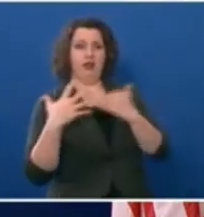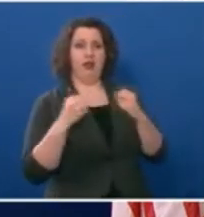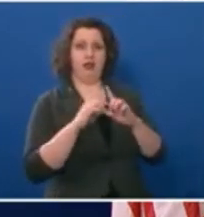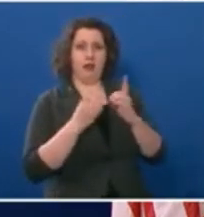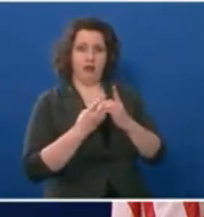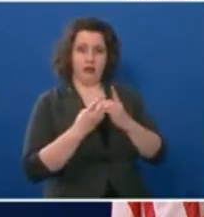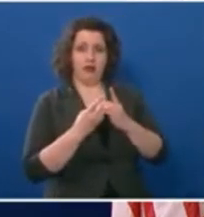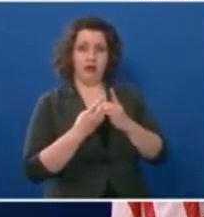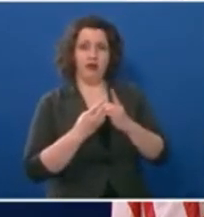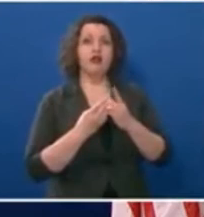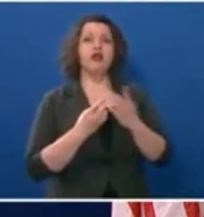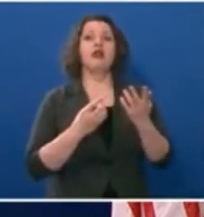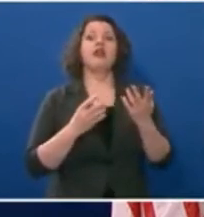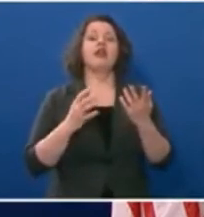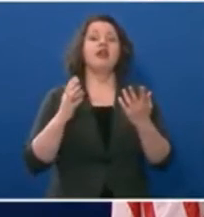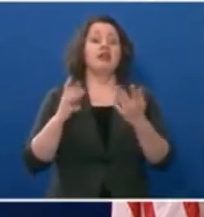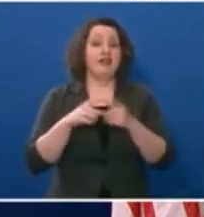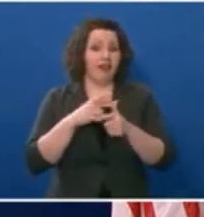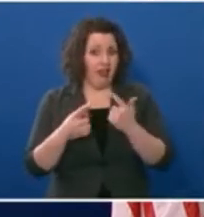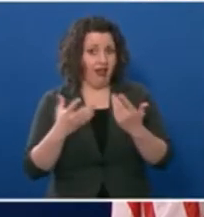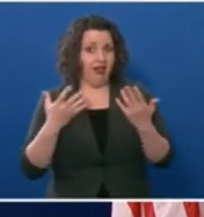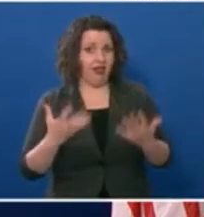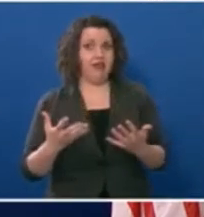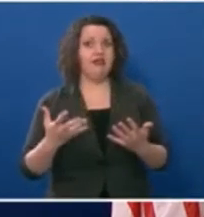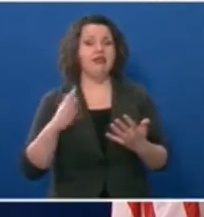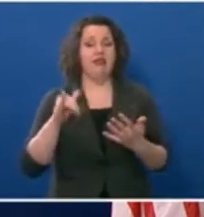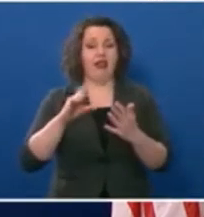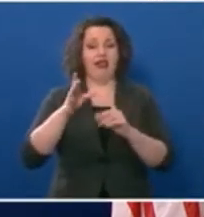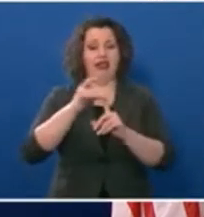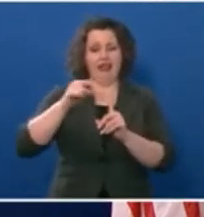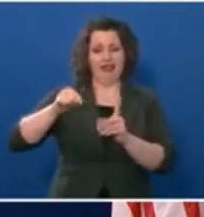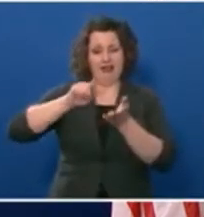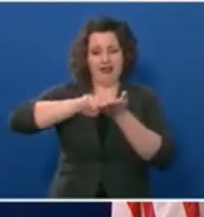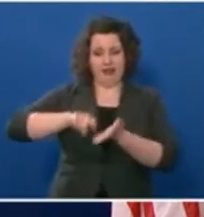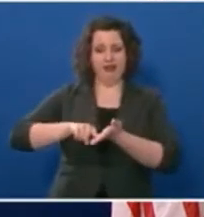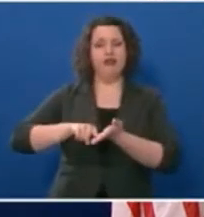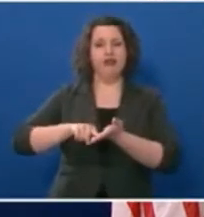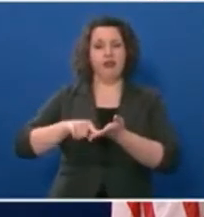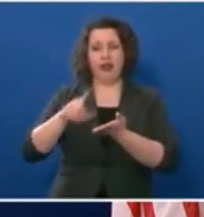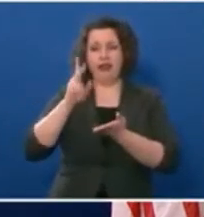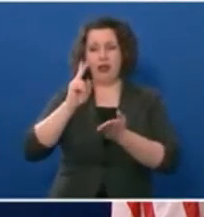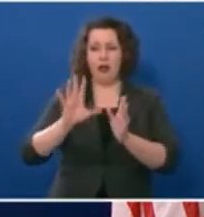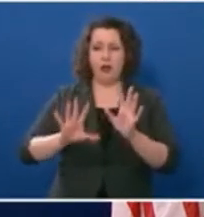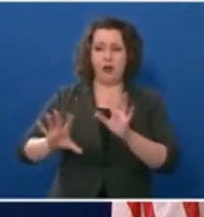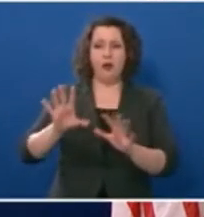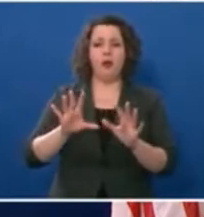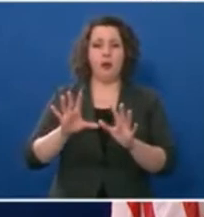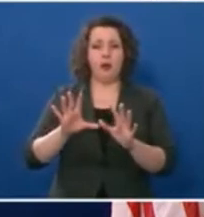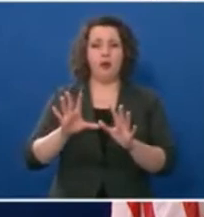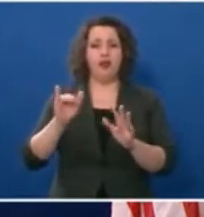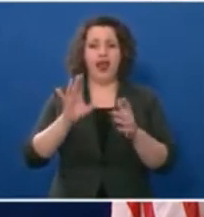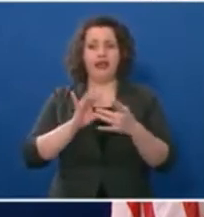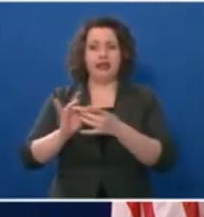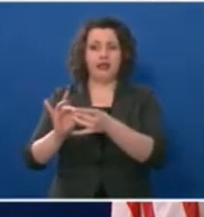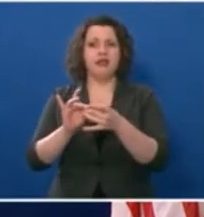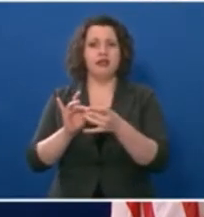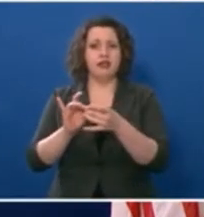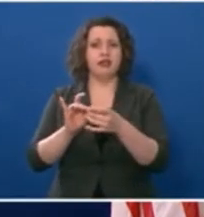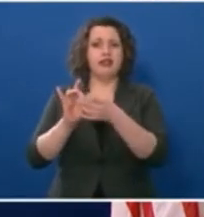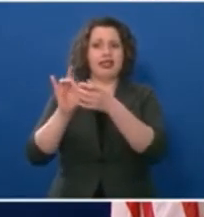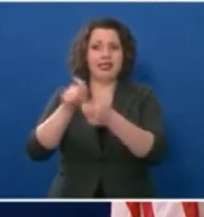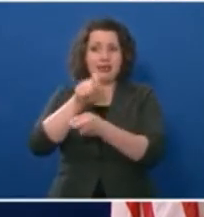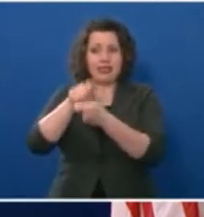Health, and at that point, through the case investigation, they start to see where there is the connectivity tied to a